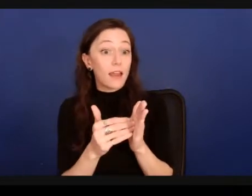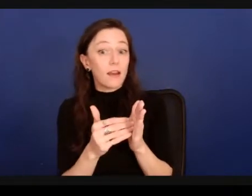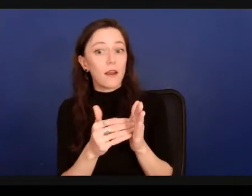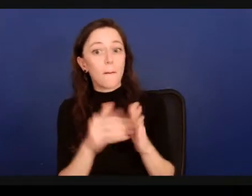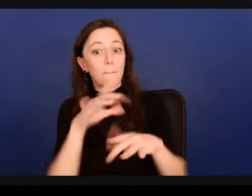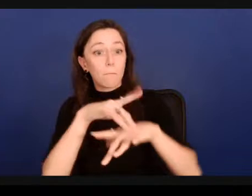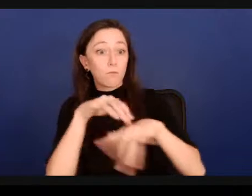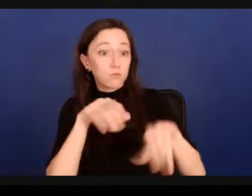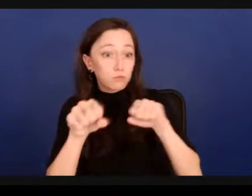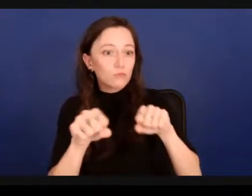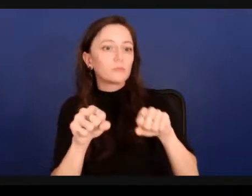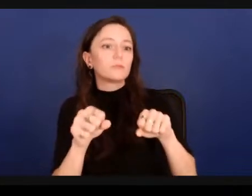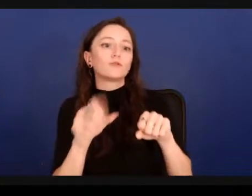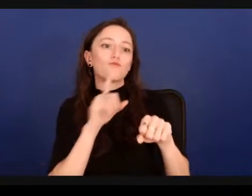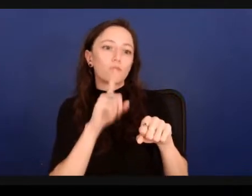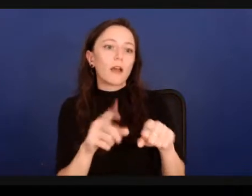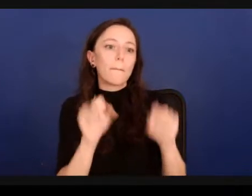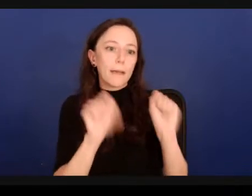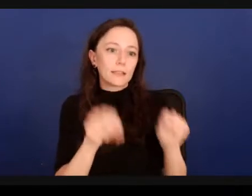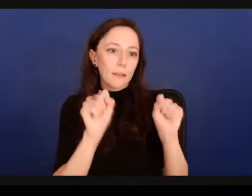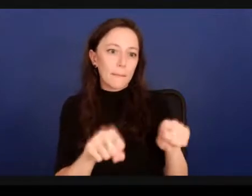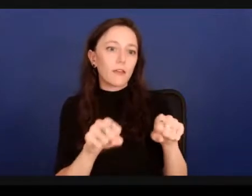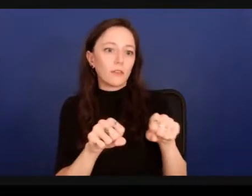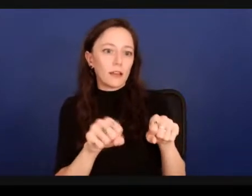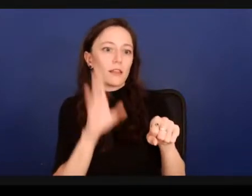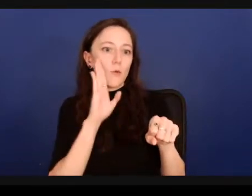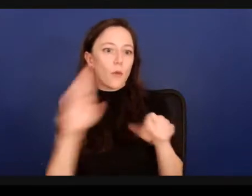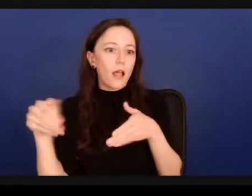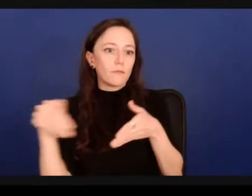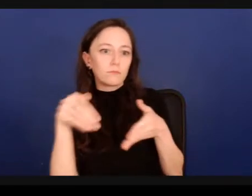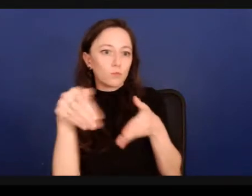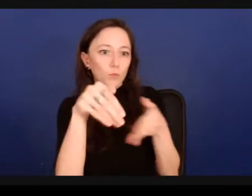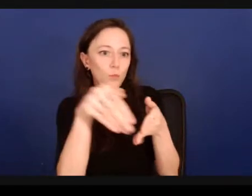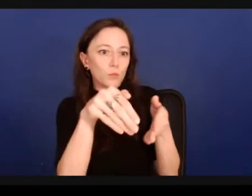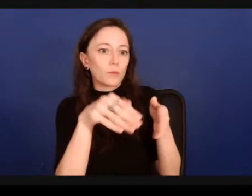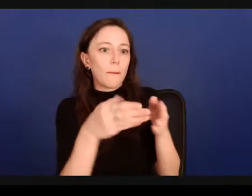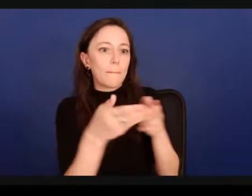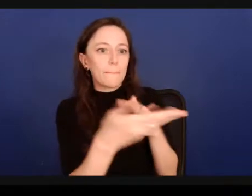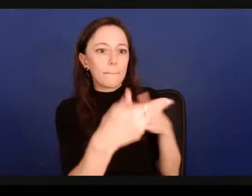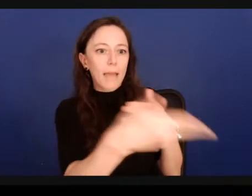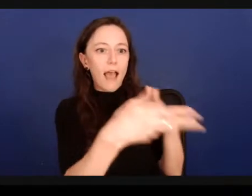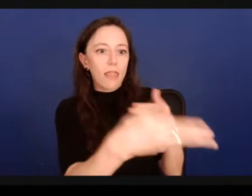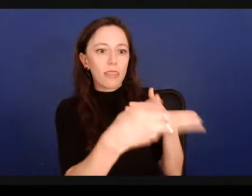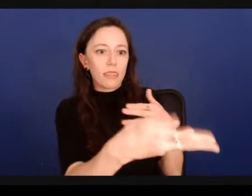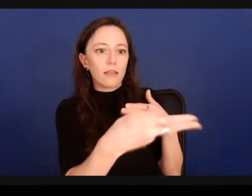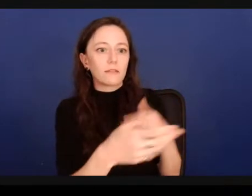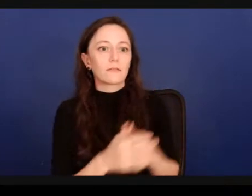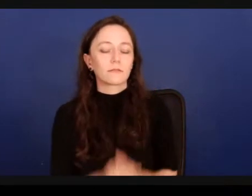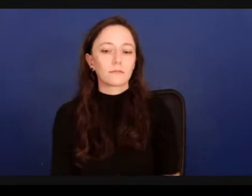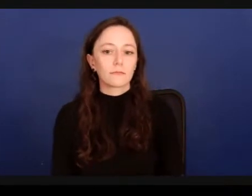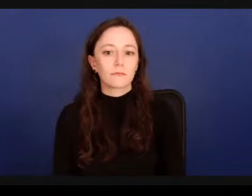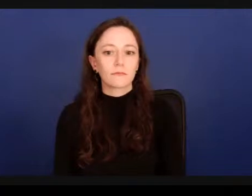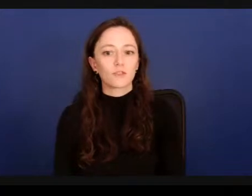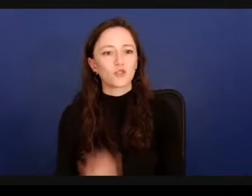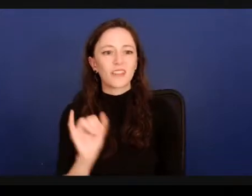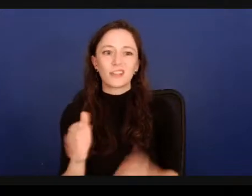possibility. So that on a map is a range of what seems possible,